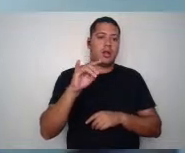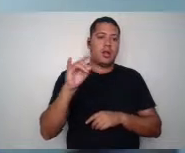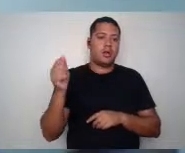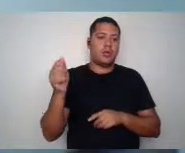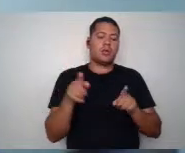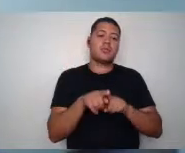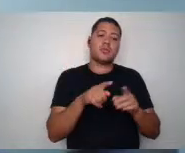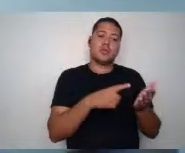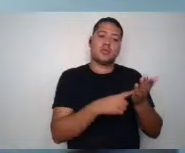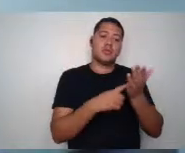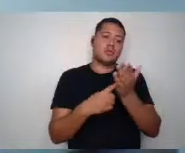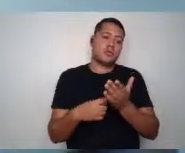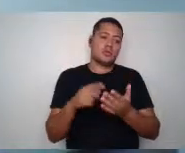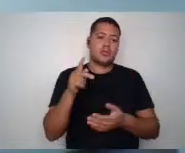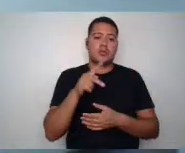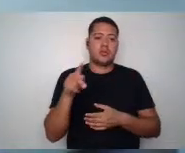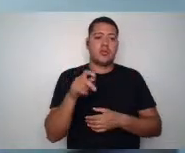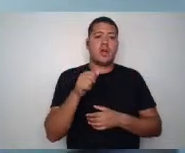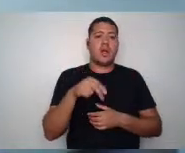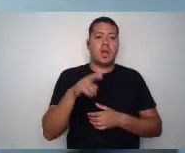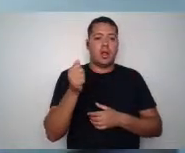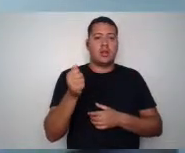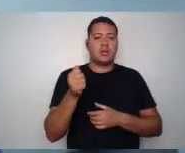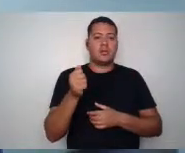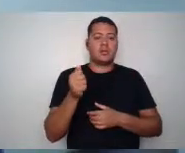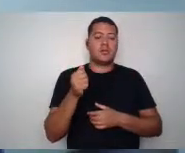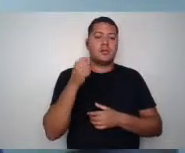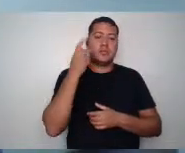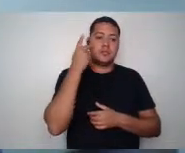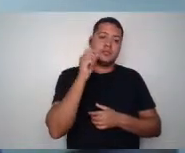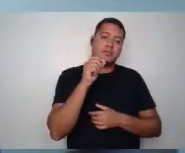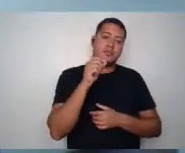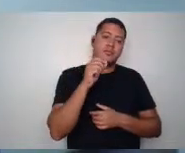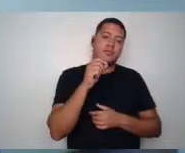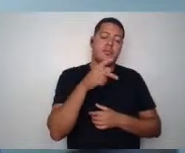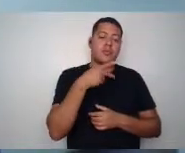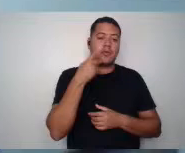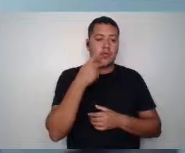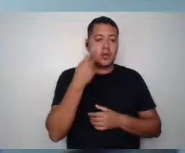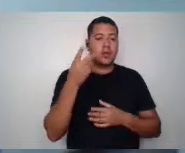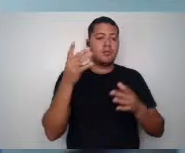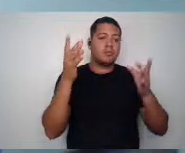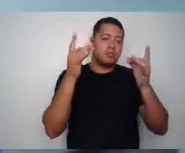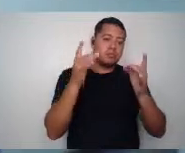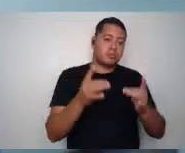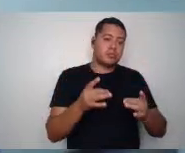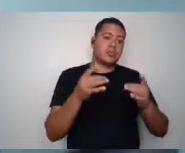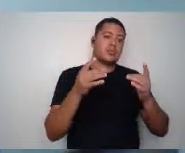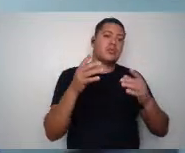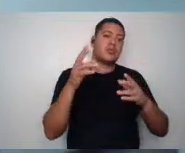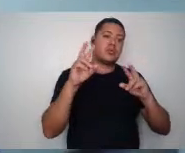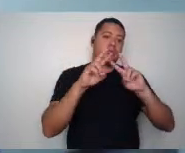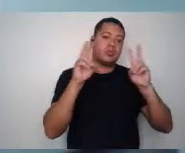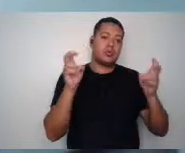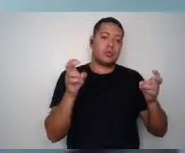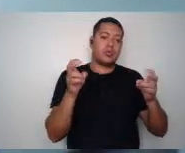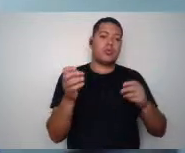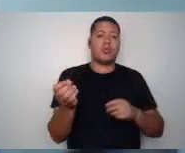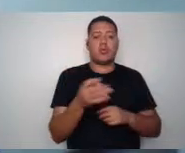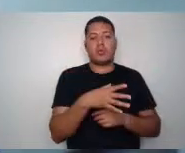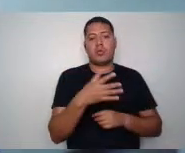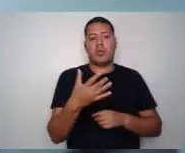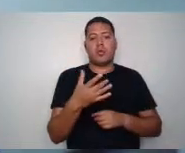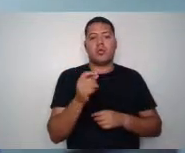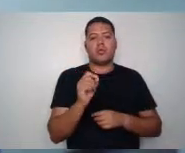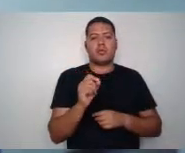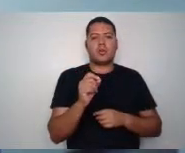Moreira Cardoso. And now I will ask her to talk about the topic, the new ways